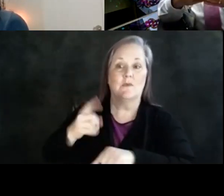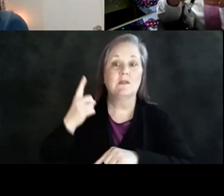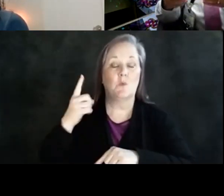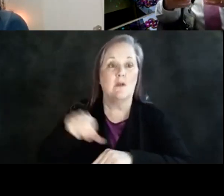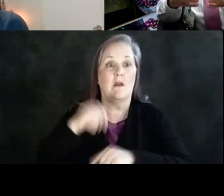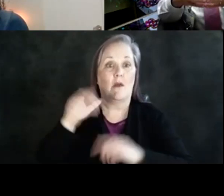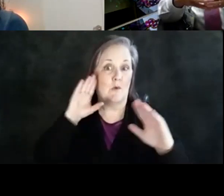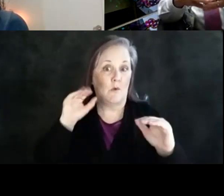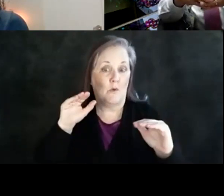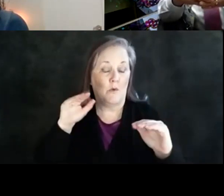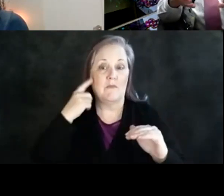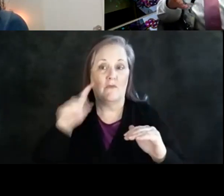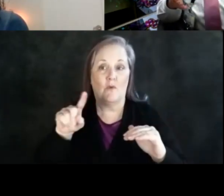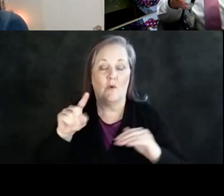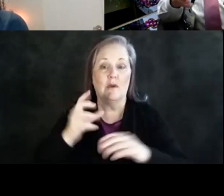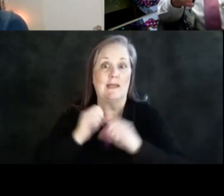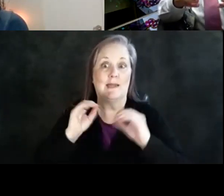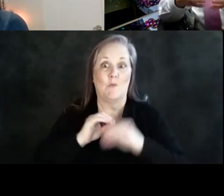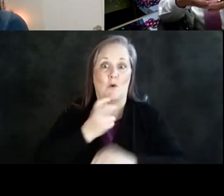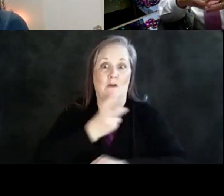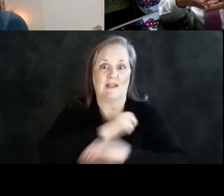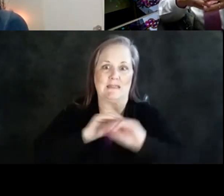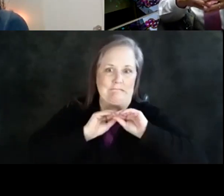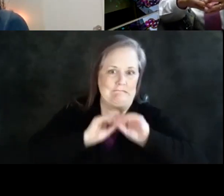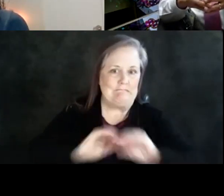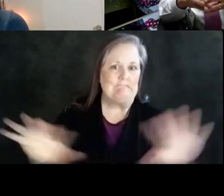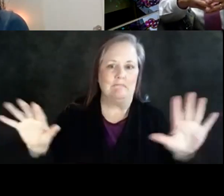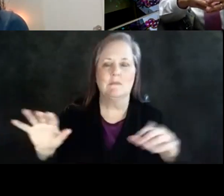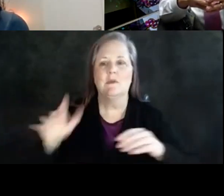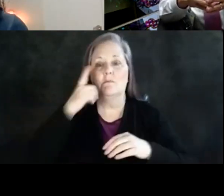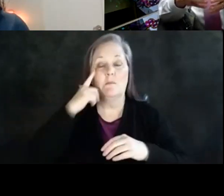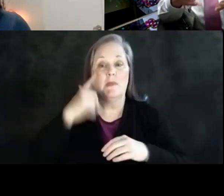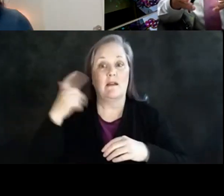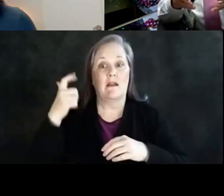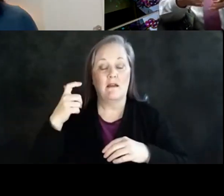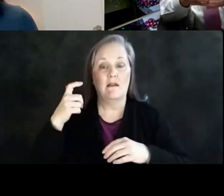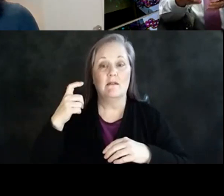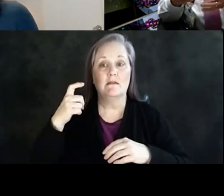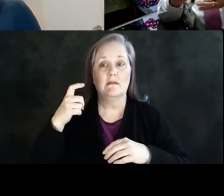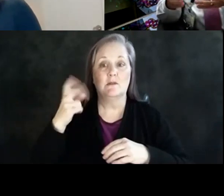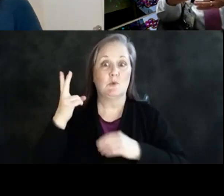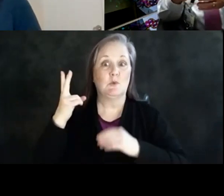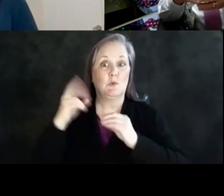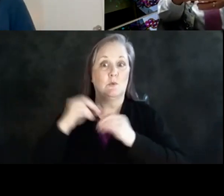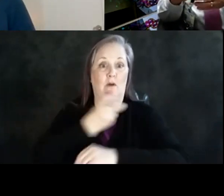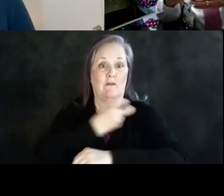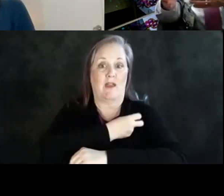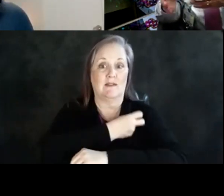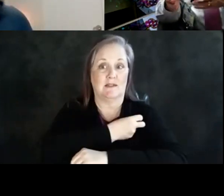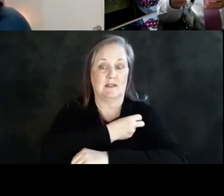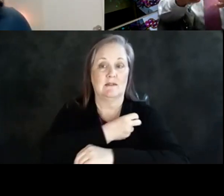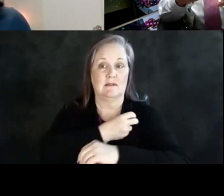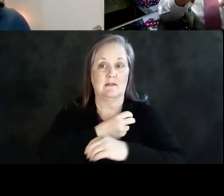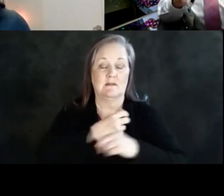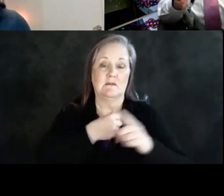hope for getting more vaccine out, is that there are 2 more vaccines that